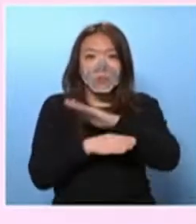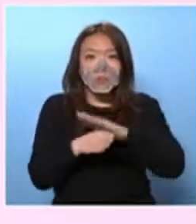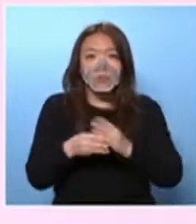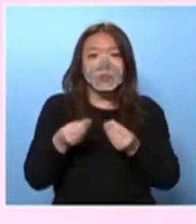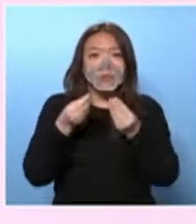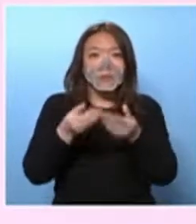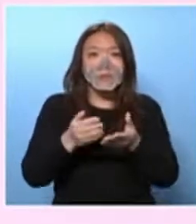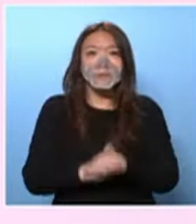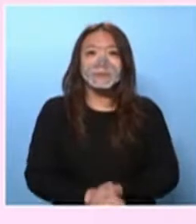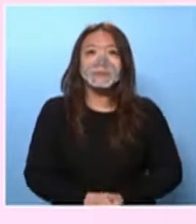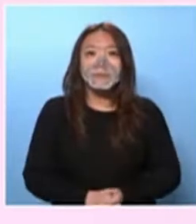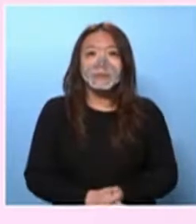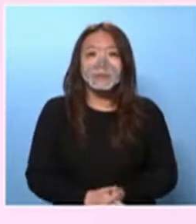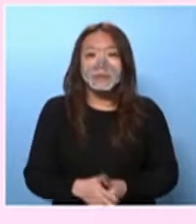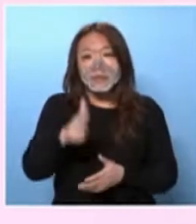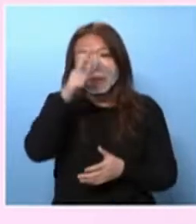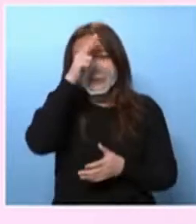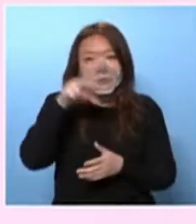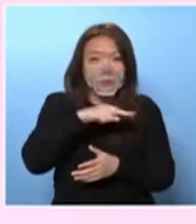Housing supply.